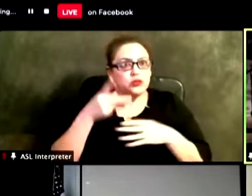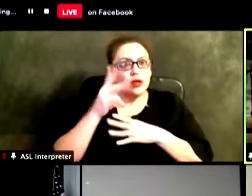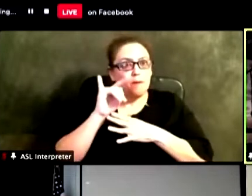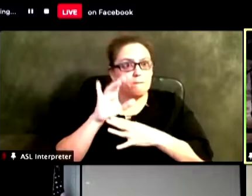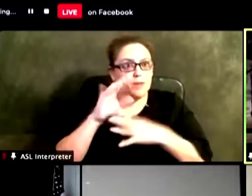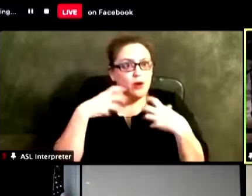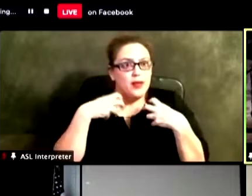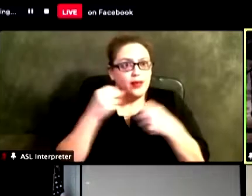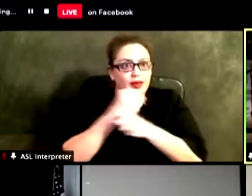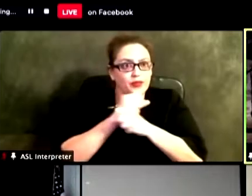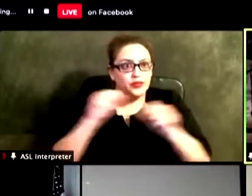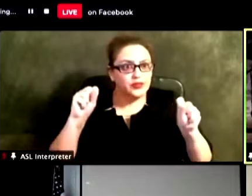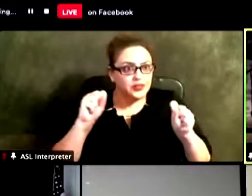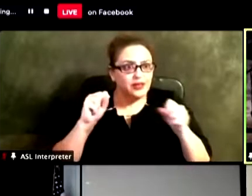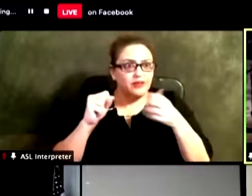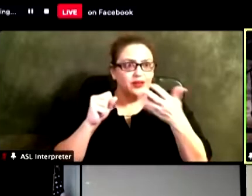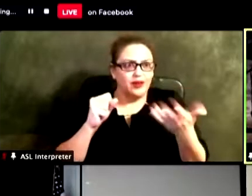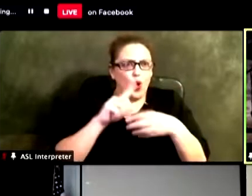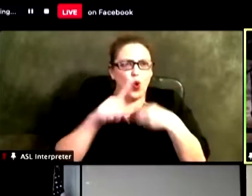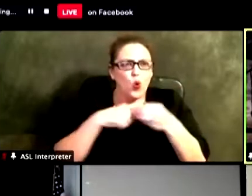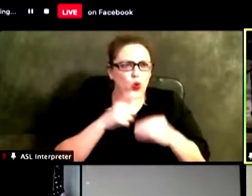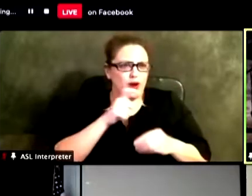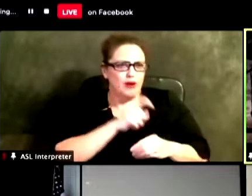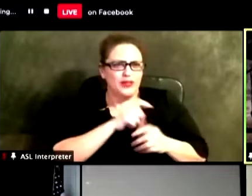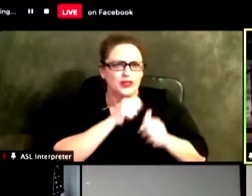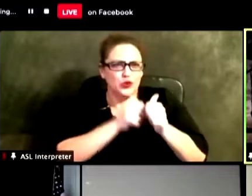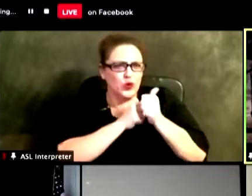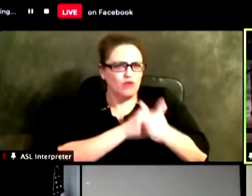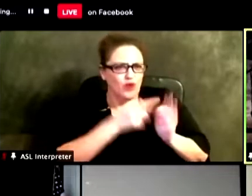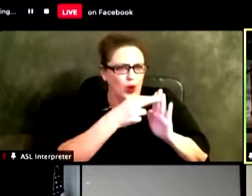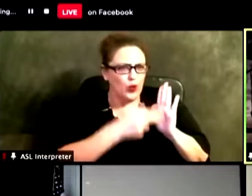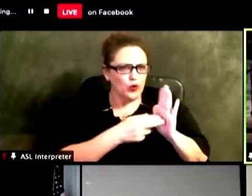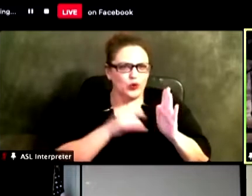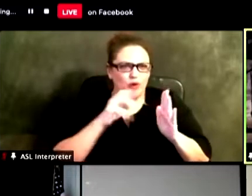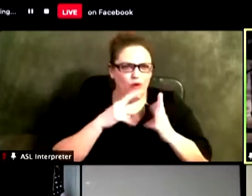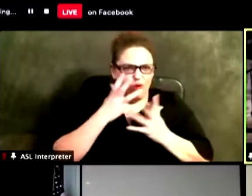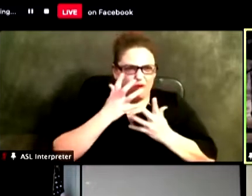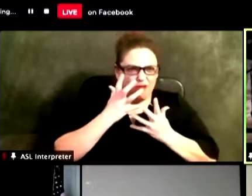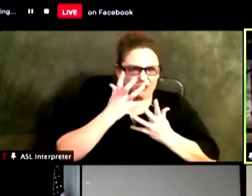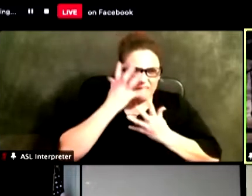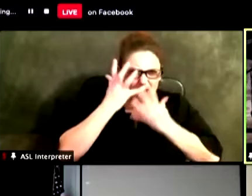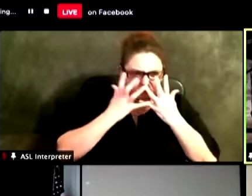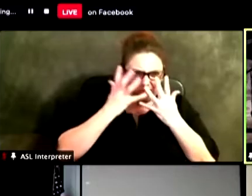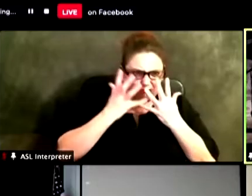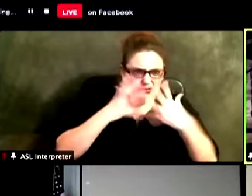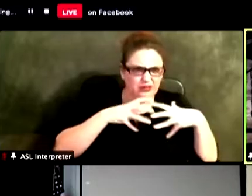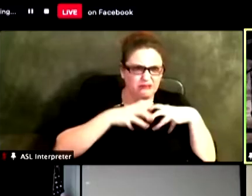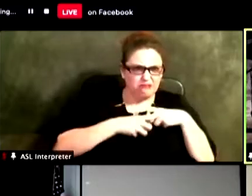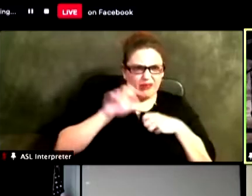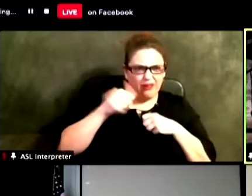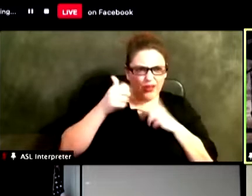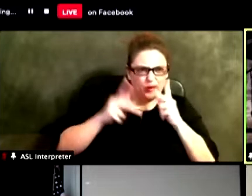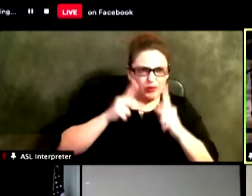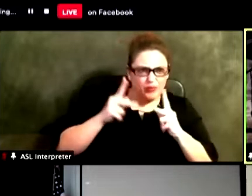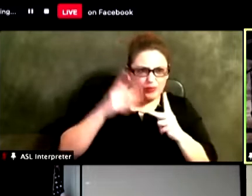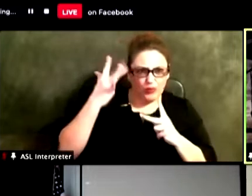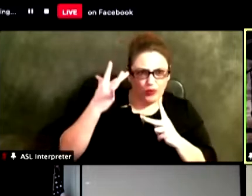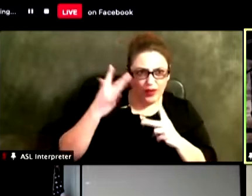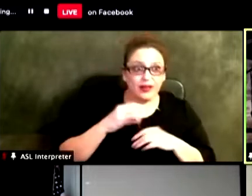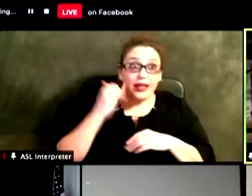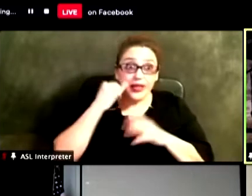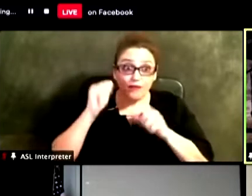or humiliate others? So I'm sorry we couldn't hear from Lou. Perhaps if you can hear me, you can call us back. Press zero,